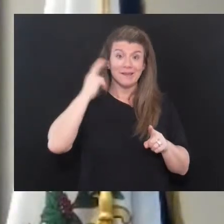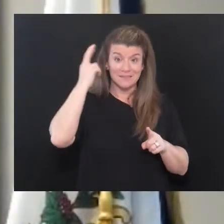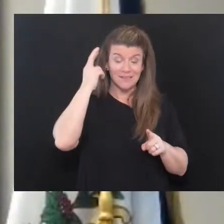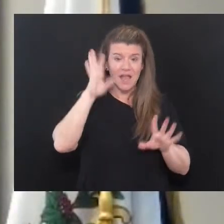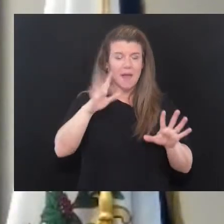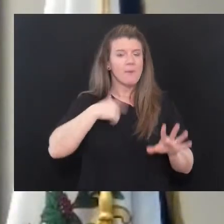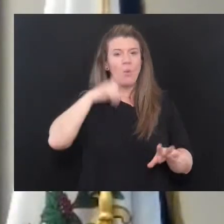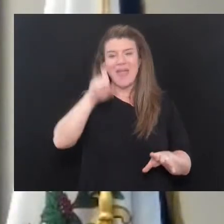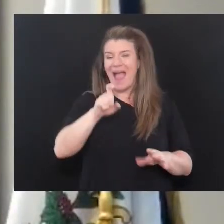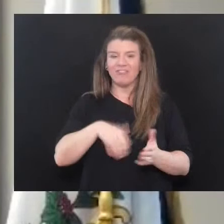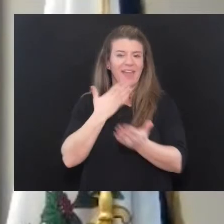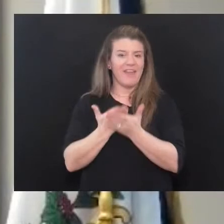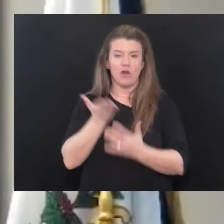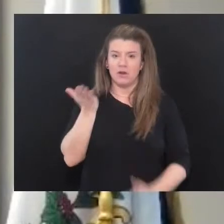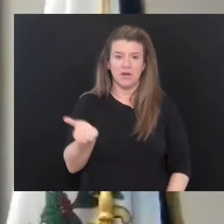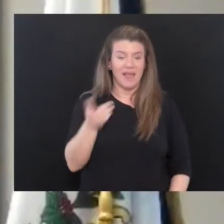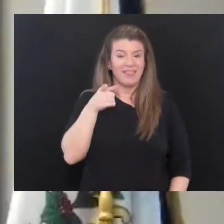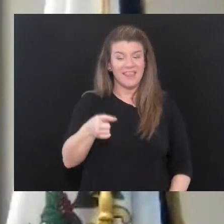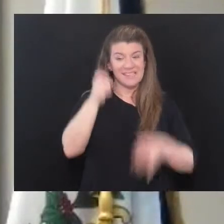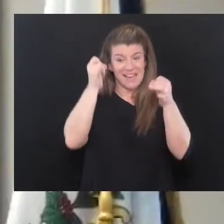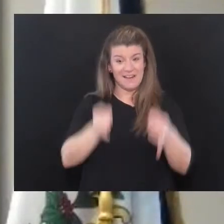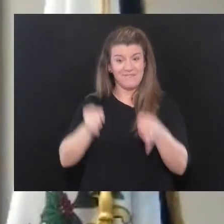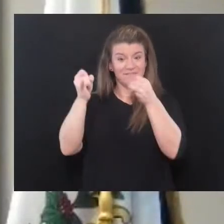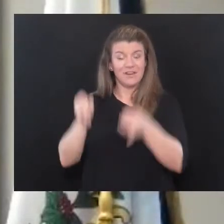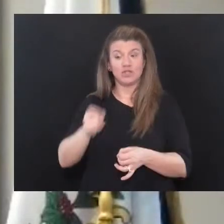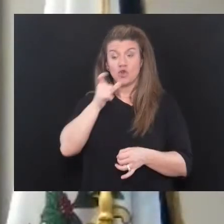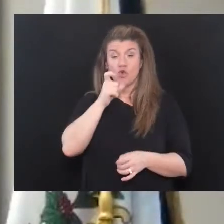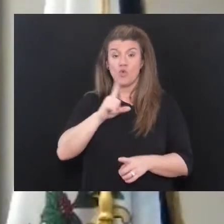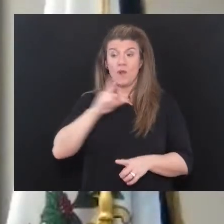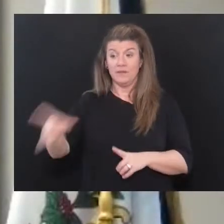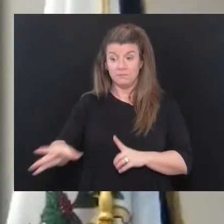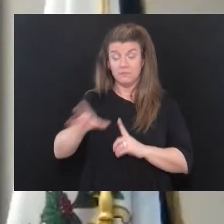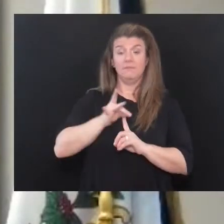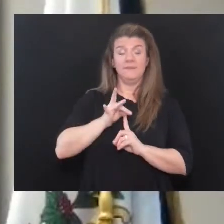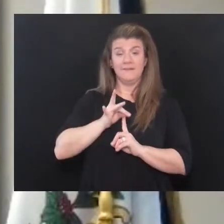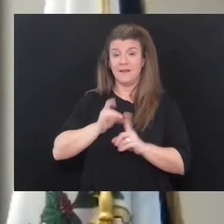get to this population. These are the individuals who are hit the hardest from this. These